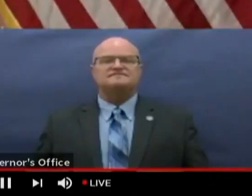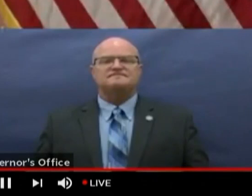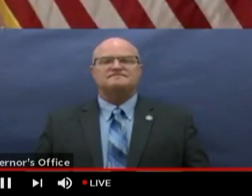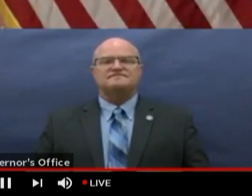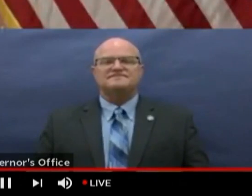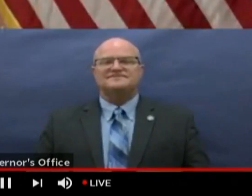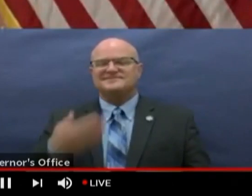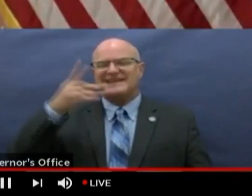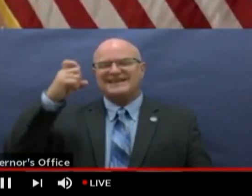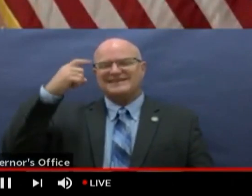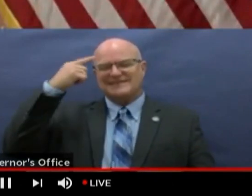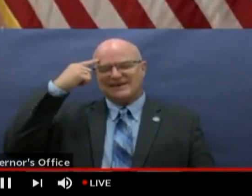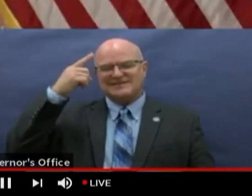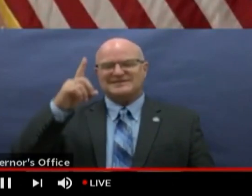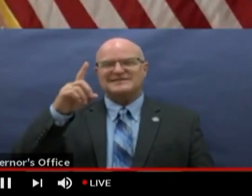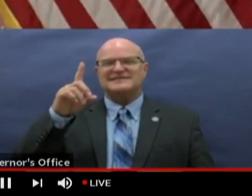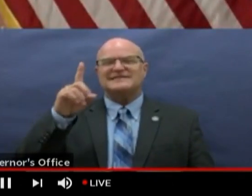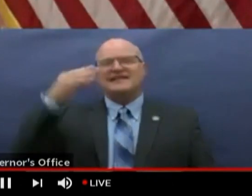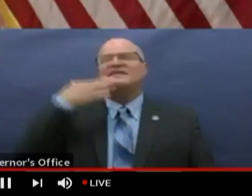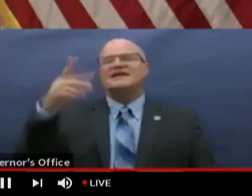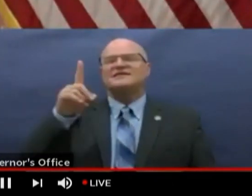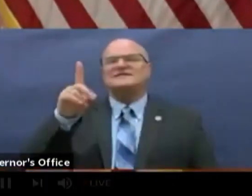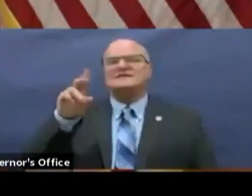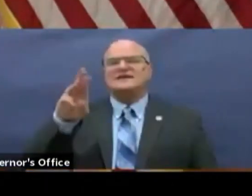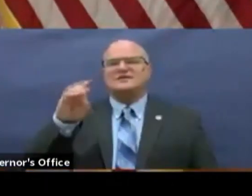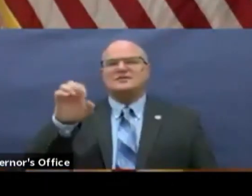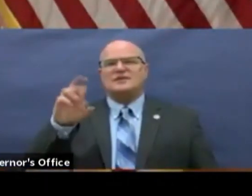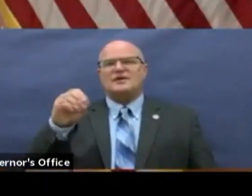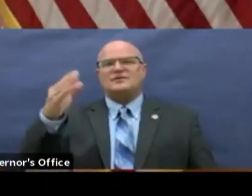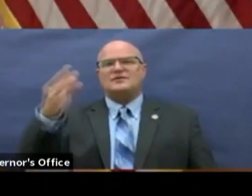Thank you, Dr. Romero. Next question.